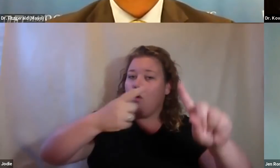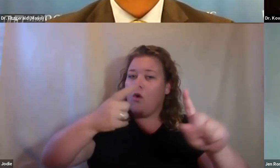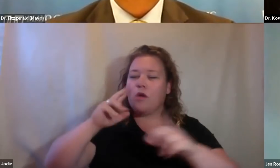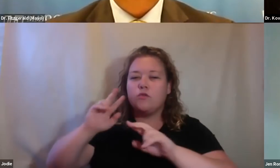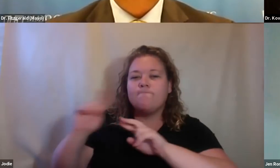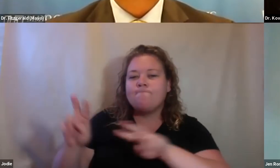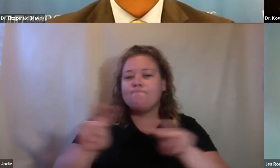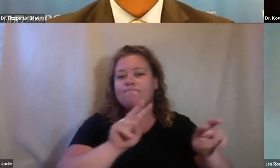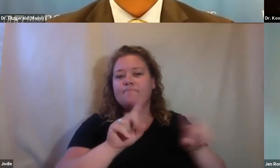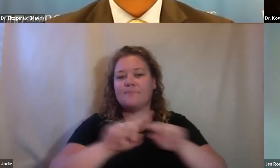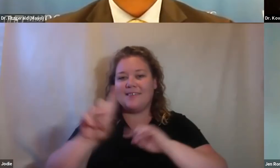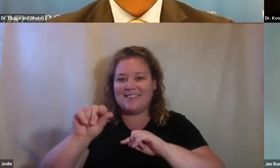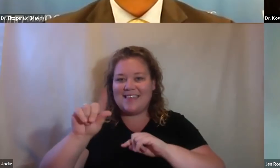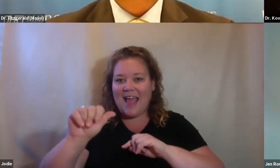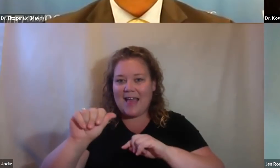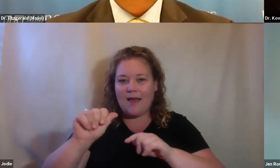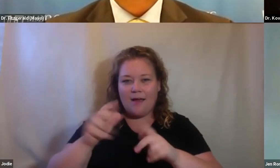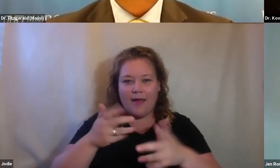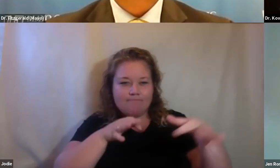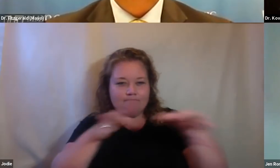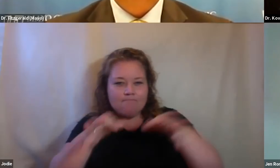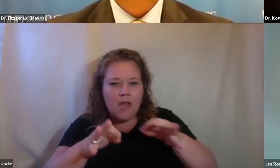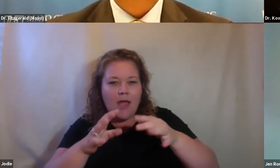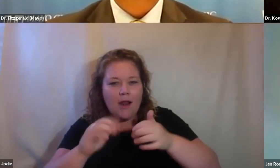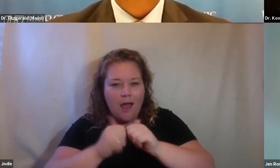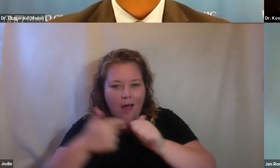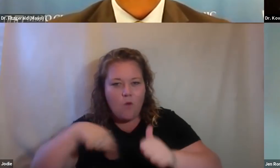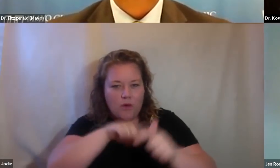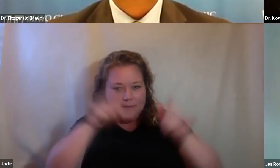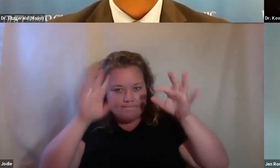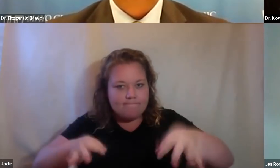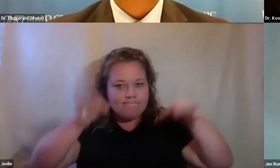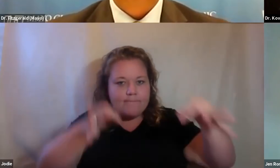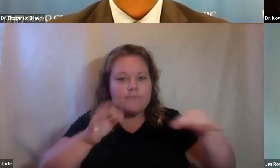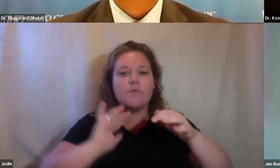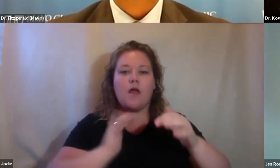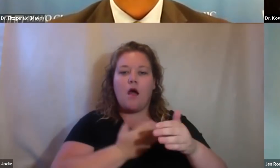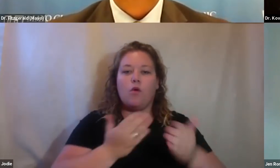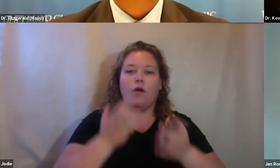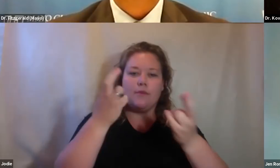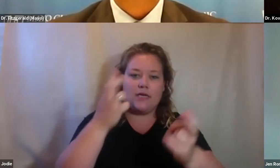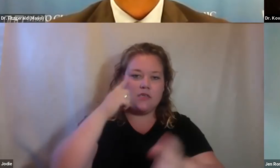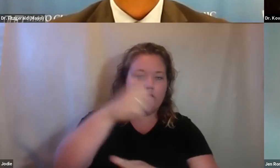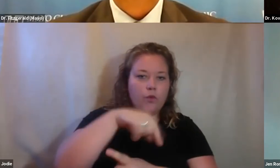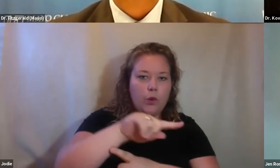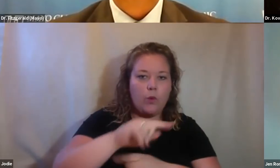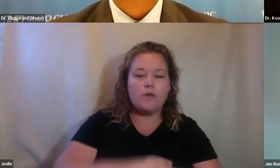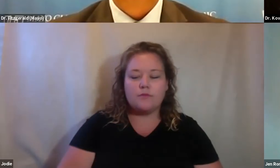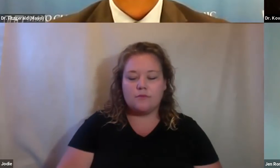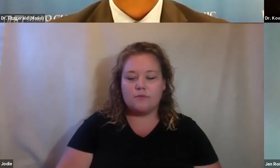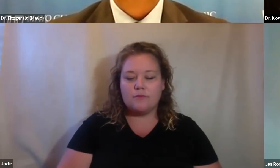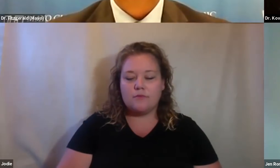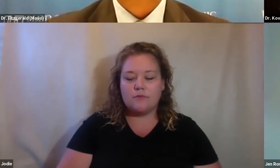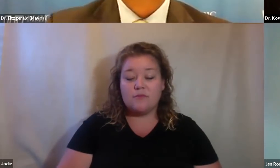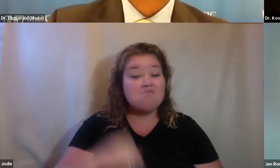that guides our recommendations and our actions as members of this community. If there haven't been significant